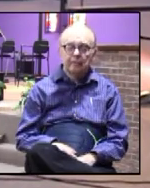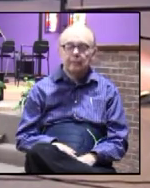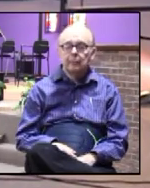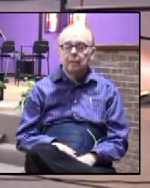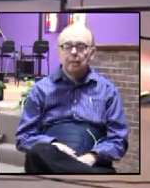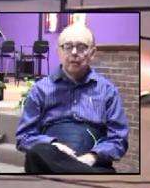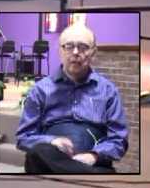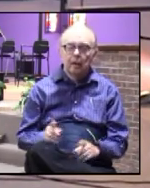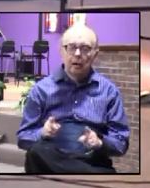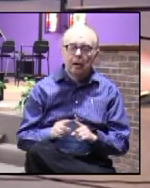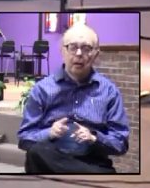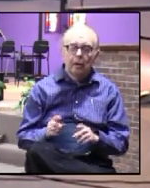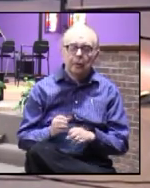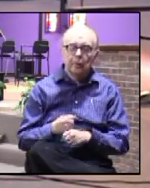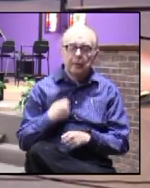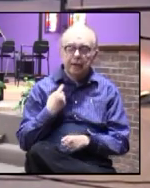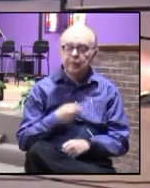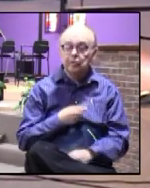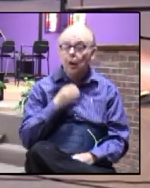It also makes us old.